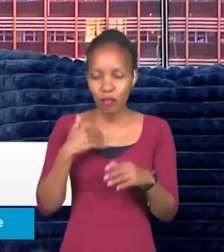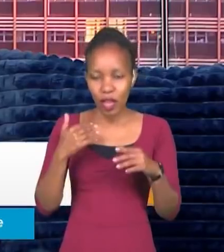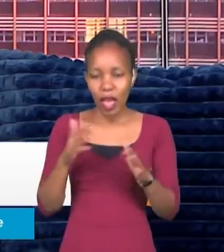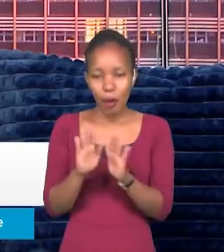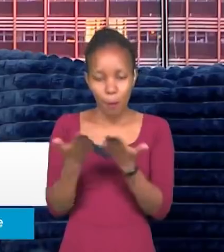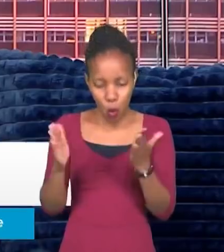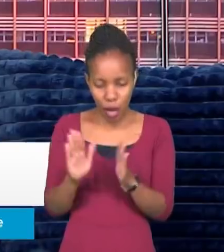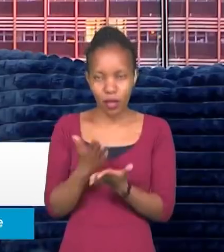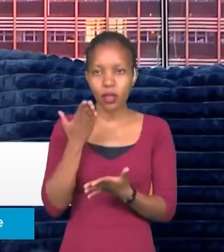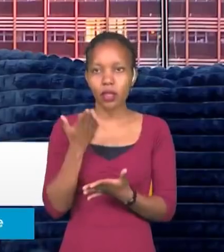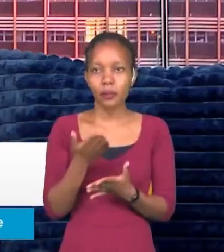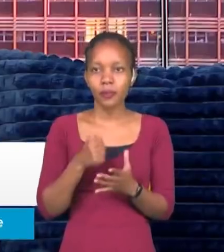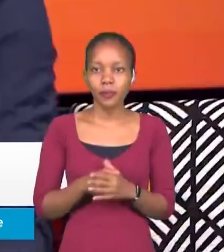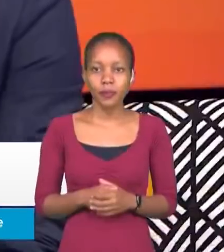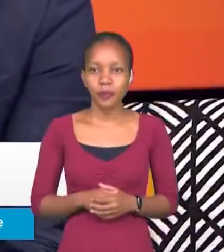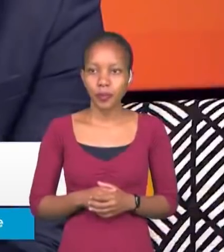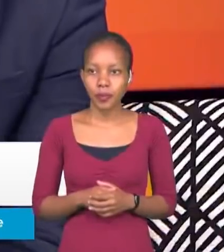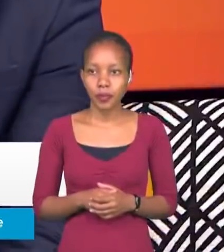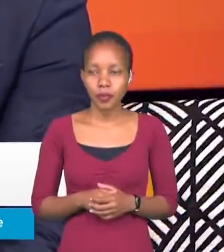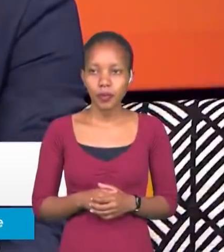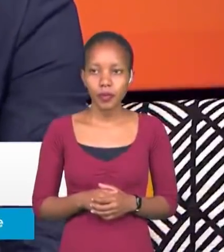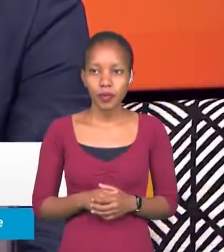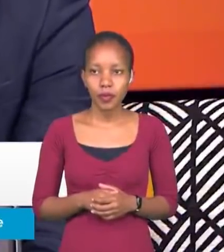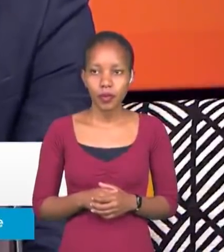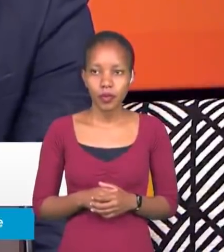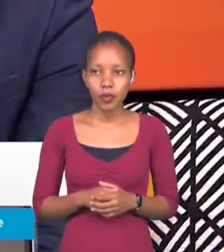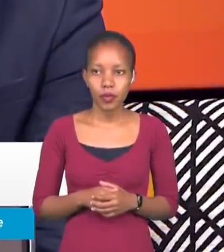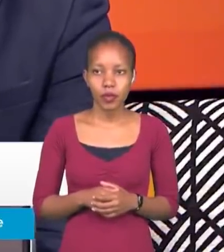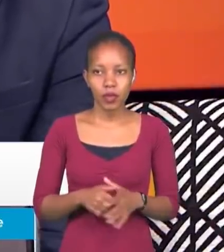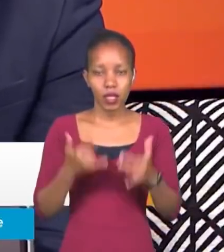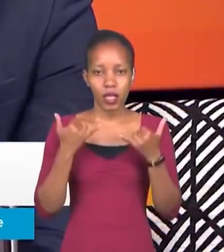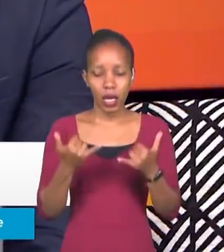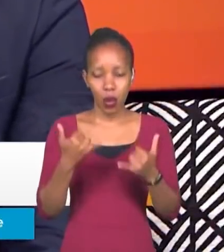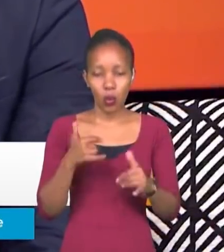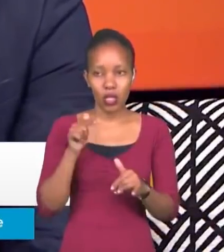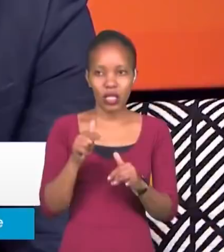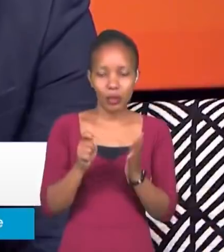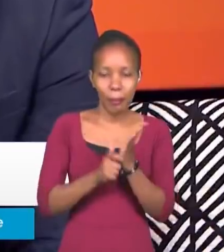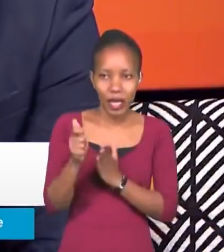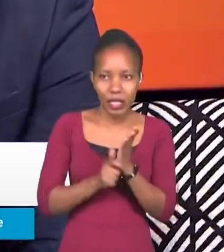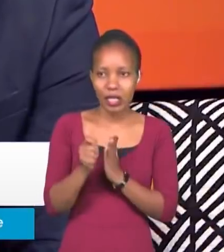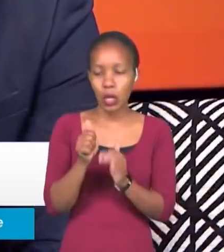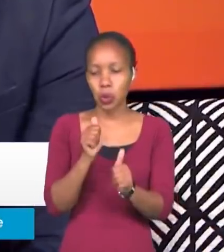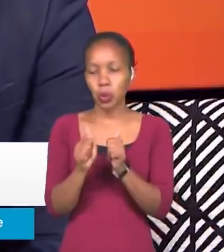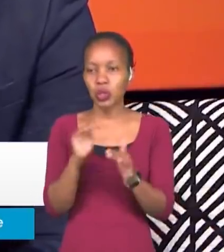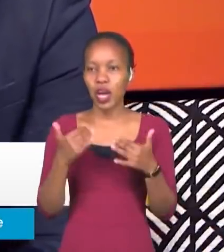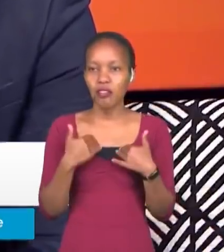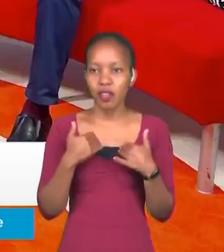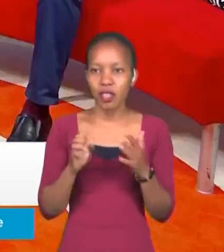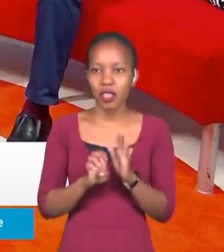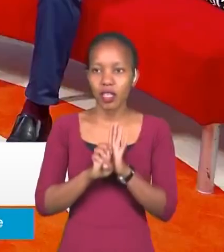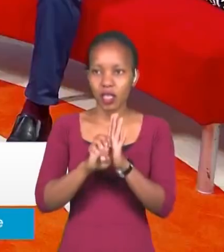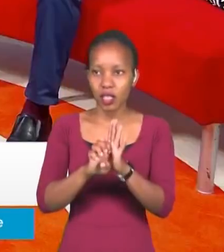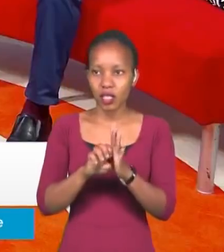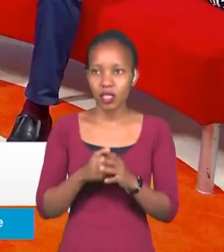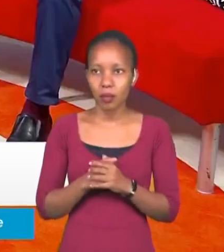book. That's what I feel. Now, the magnanimous of these conspicuous pages that you always meet, for example, maybe, I don't know, I mean,